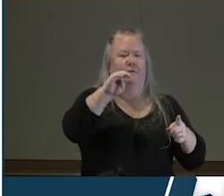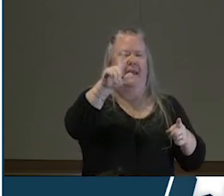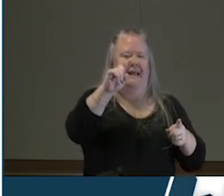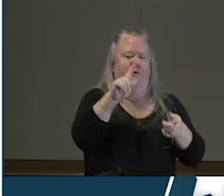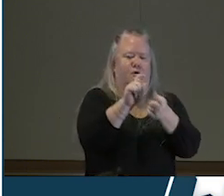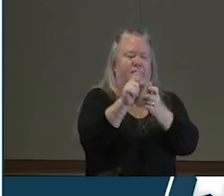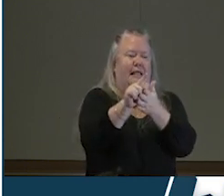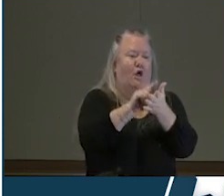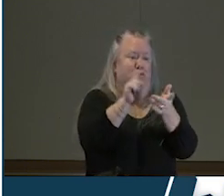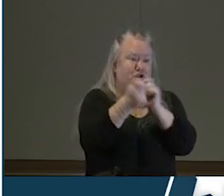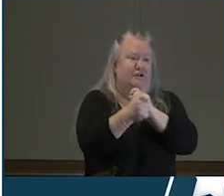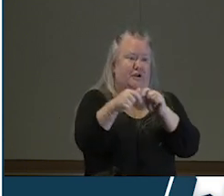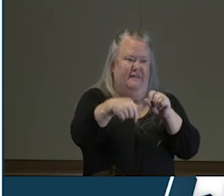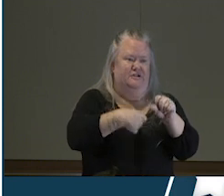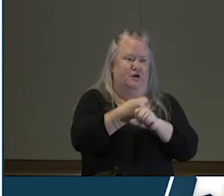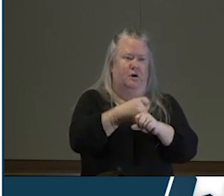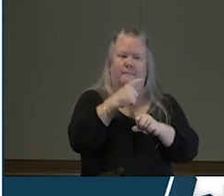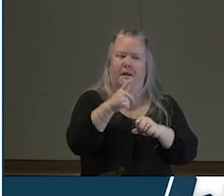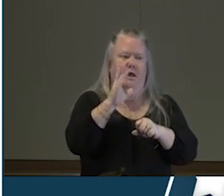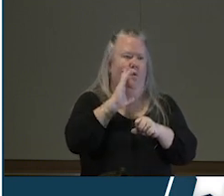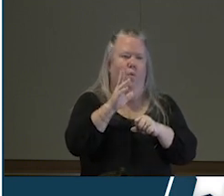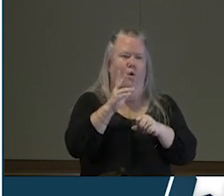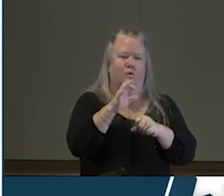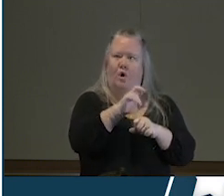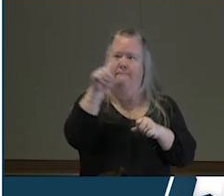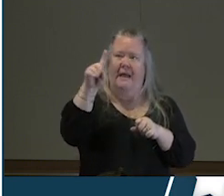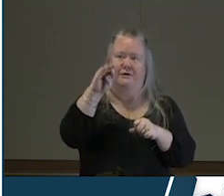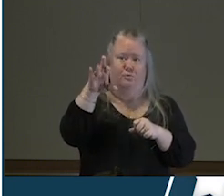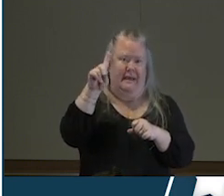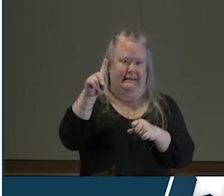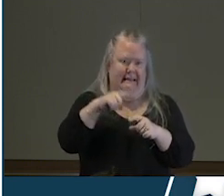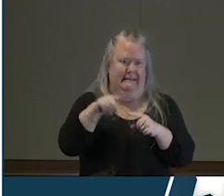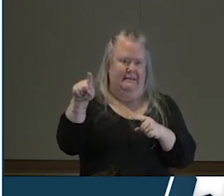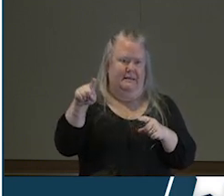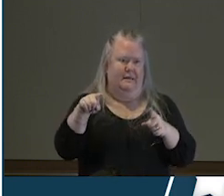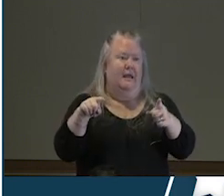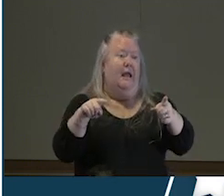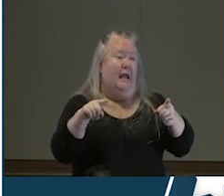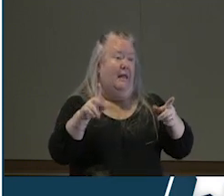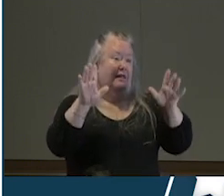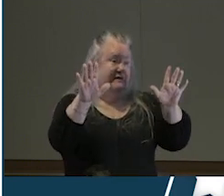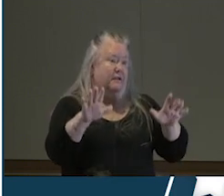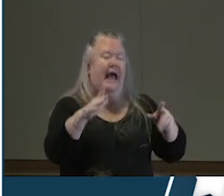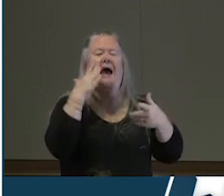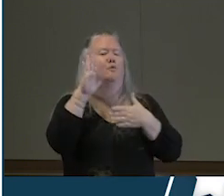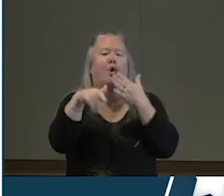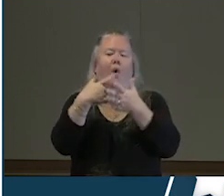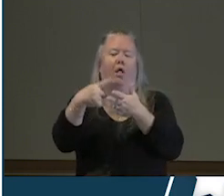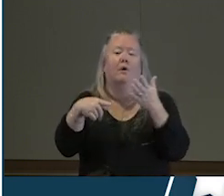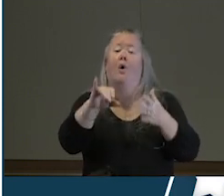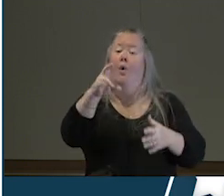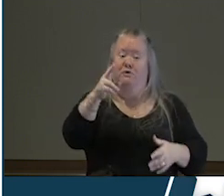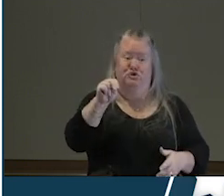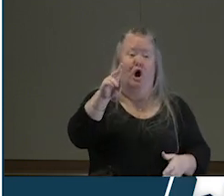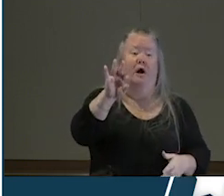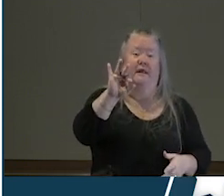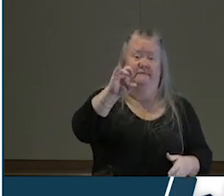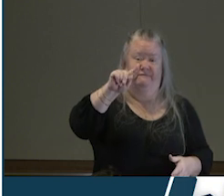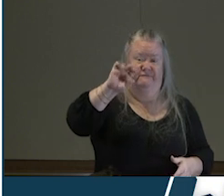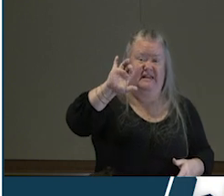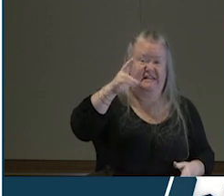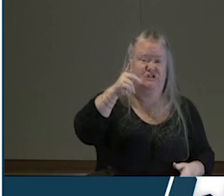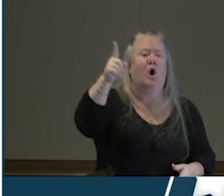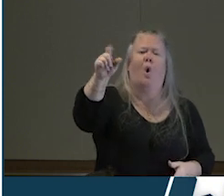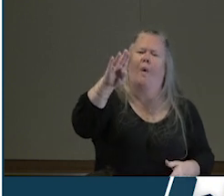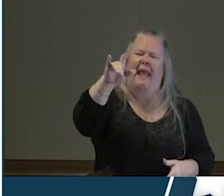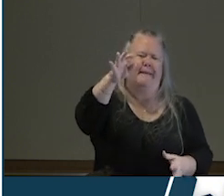changing this year. Oh, it That is. it's not gonna revert to Medicaid. Oh, that would be fantastic. I don't know the details. No, but John Finch is the